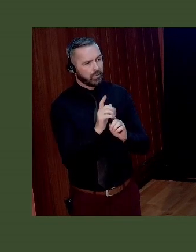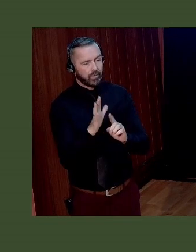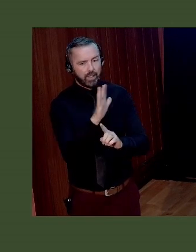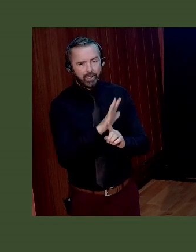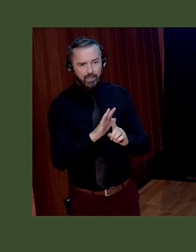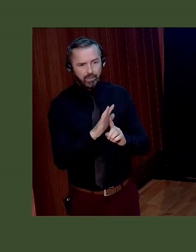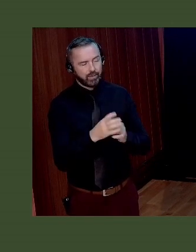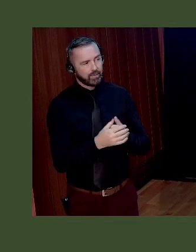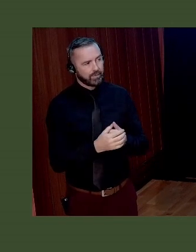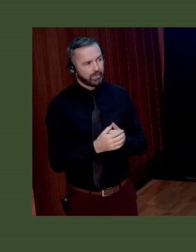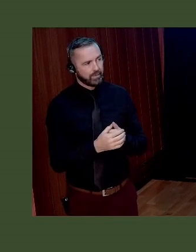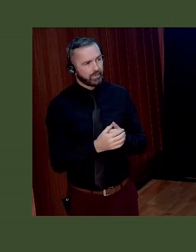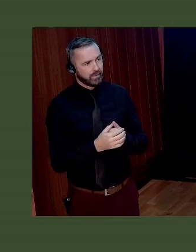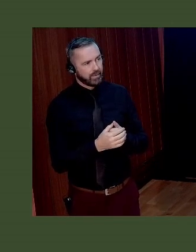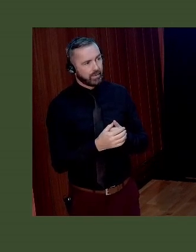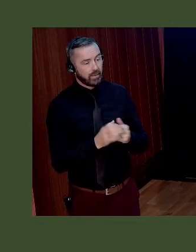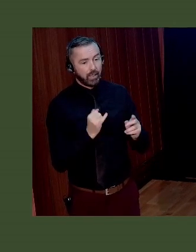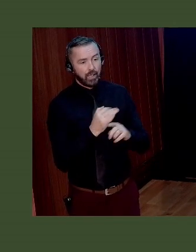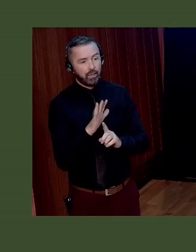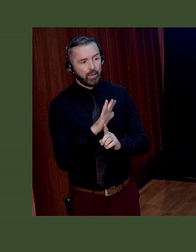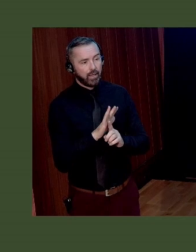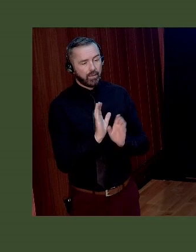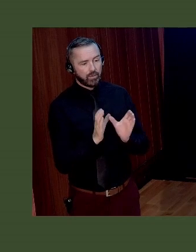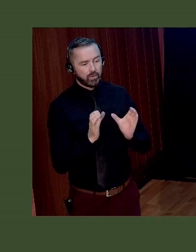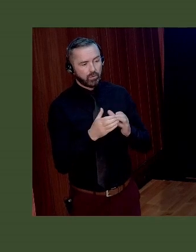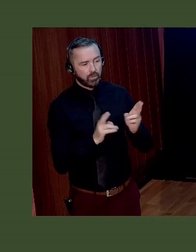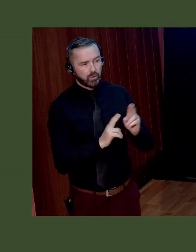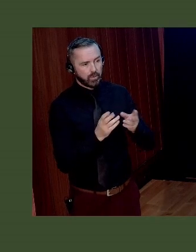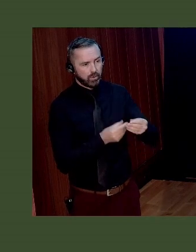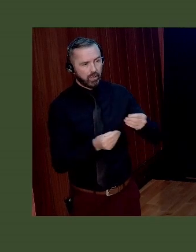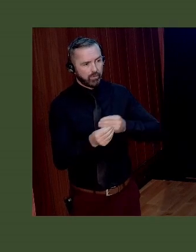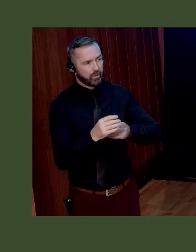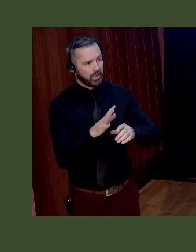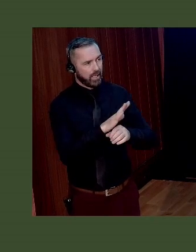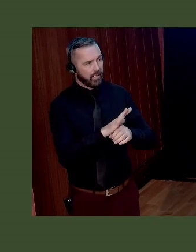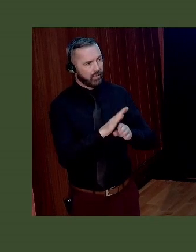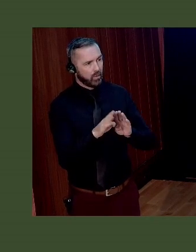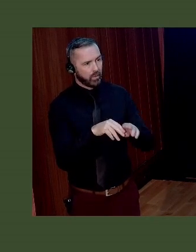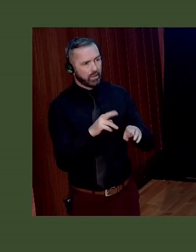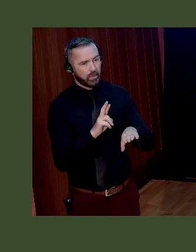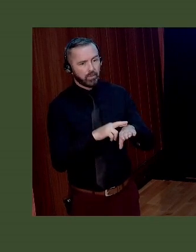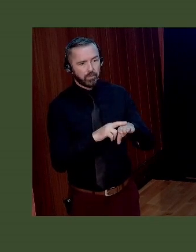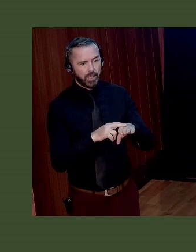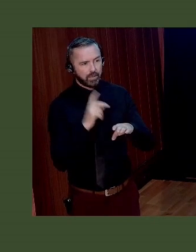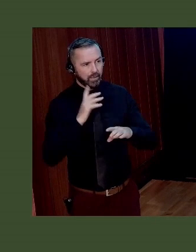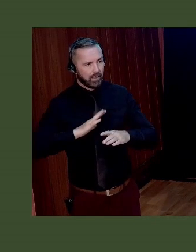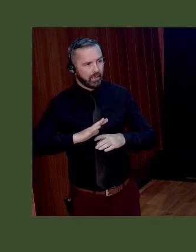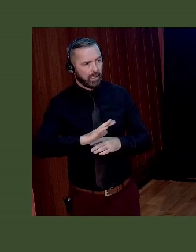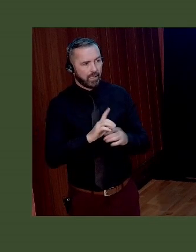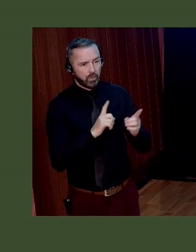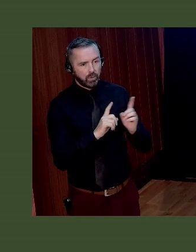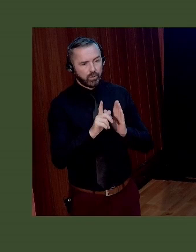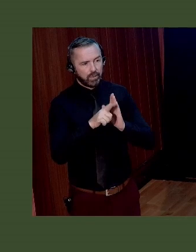various areas. Among those was that groups would be transferred to areas with better land, which was done